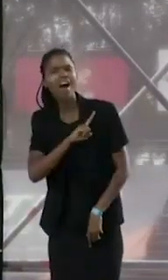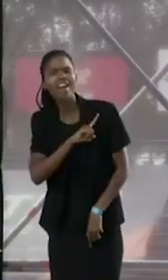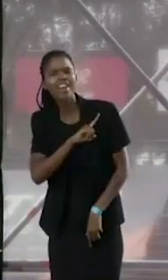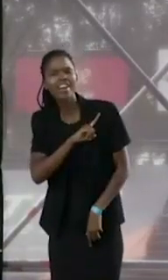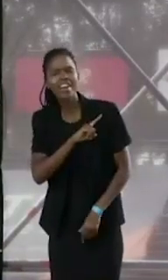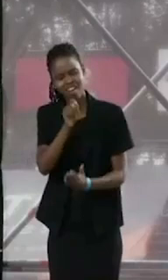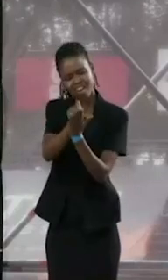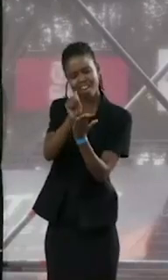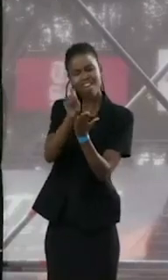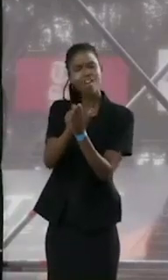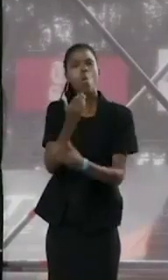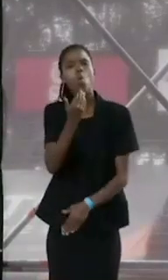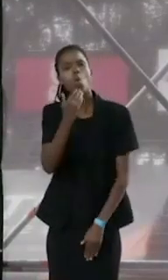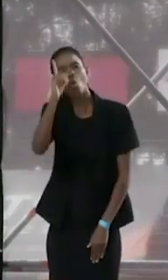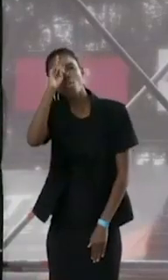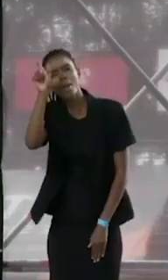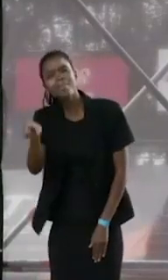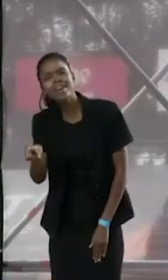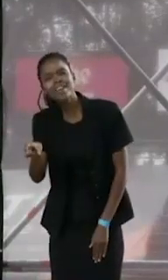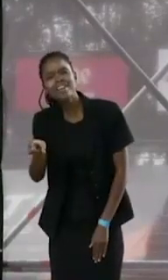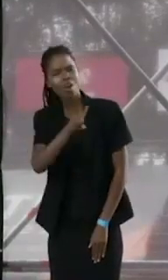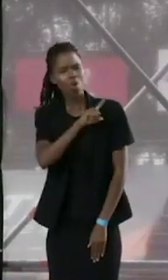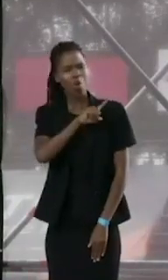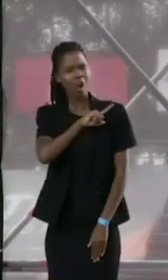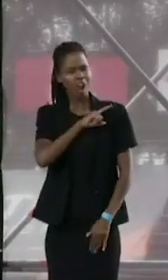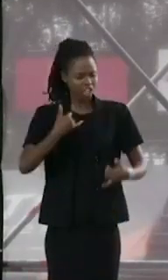Why are we embarrassing ourselves so much?